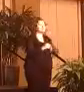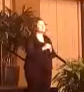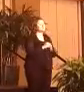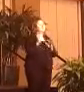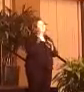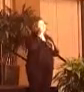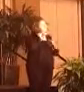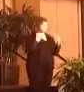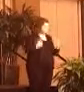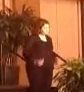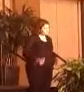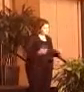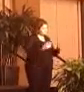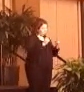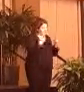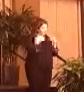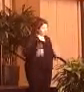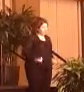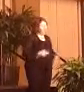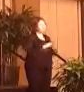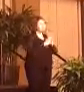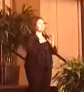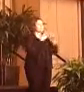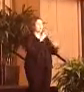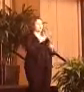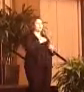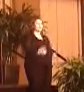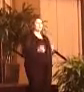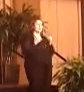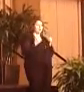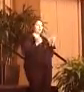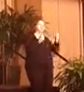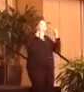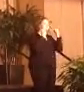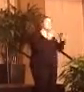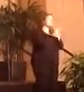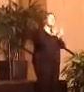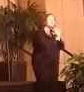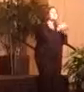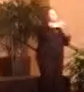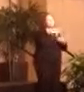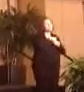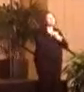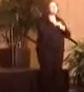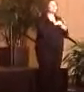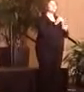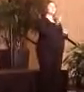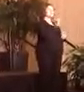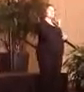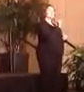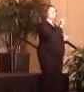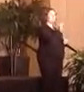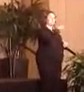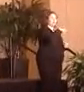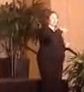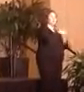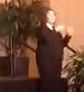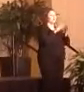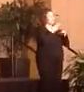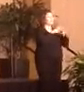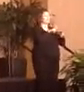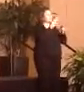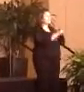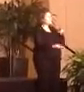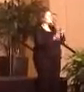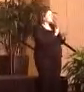your life, and has launched several fitness programs and videos, including Davey Wavey's Get Ripped workout, Davey Wavey's weight loss